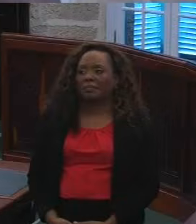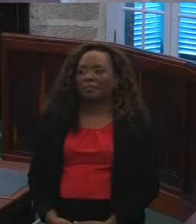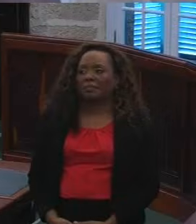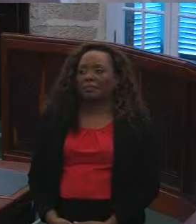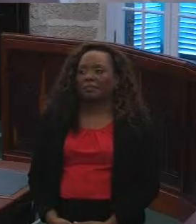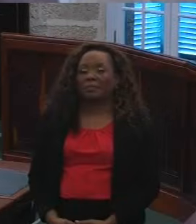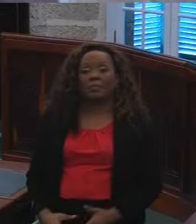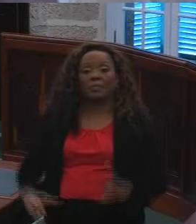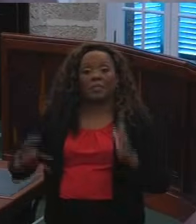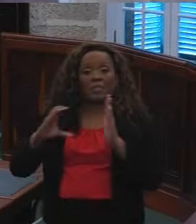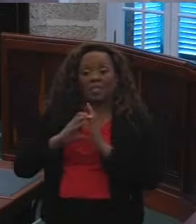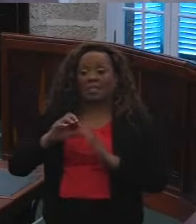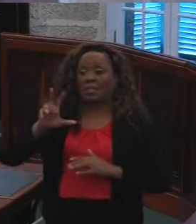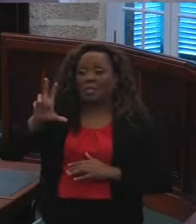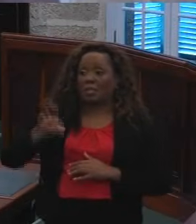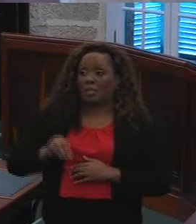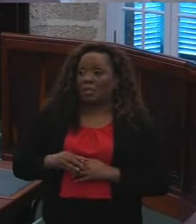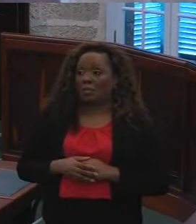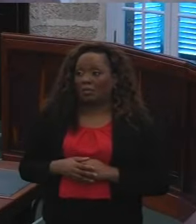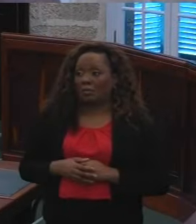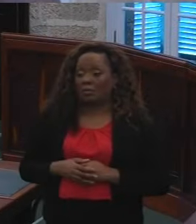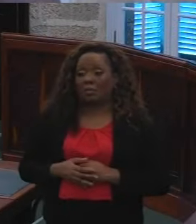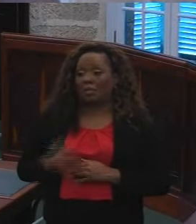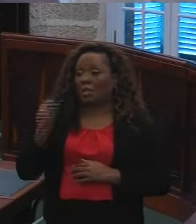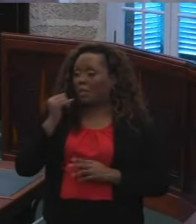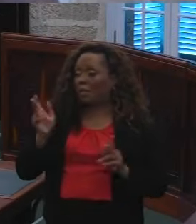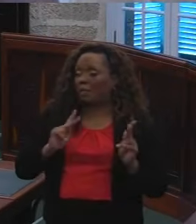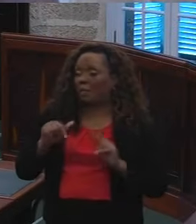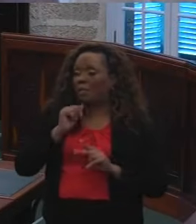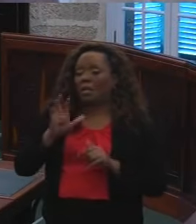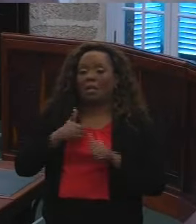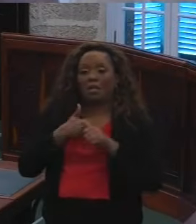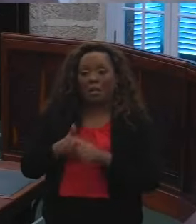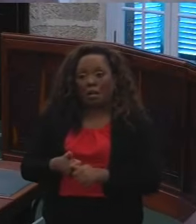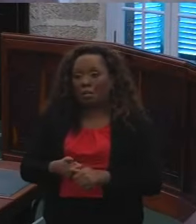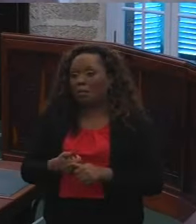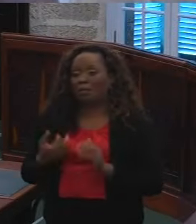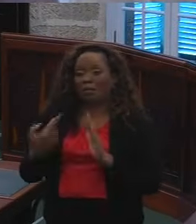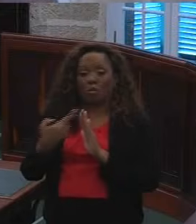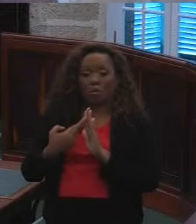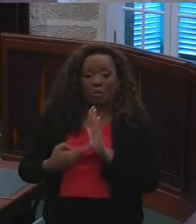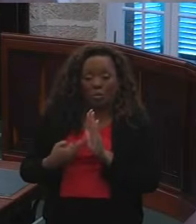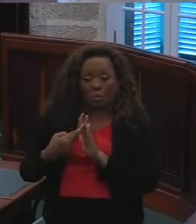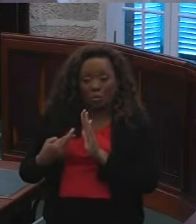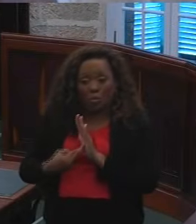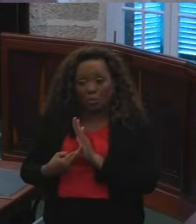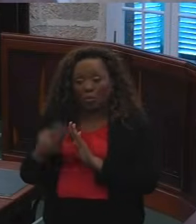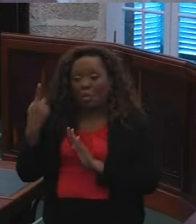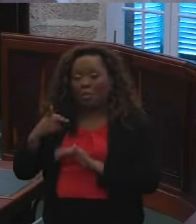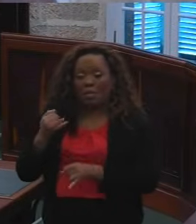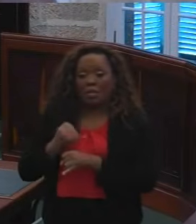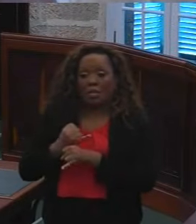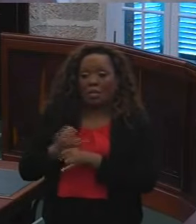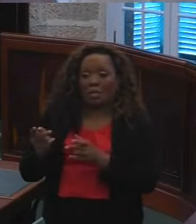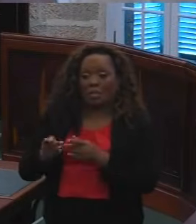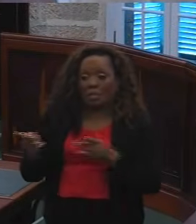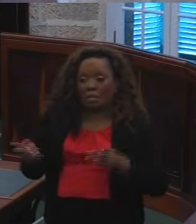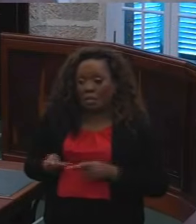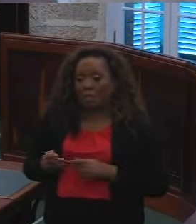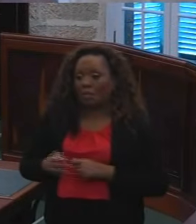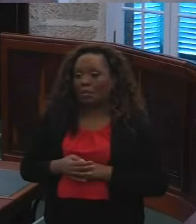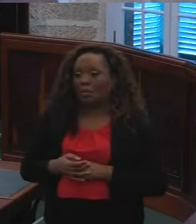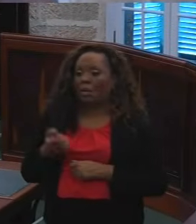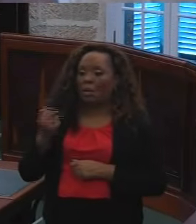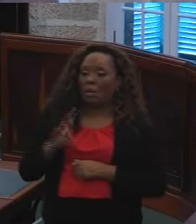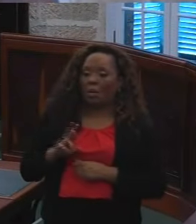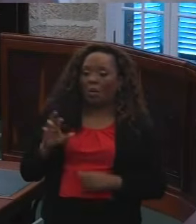Section 30 deals with non-compliance with conditions for registration of residential facilities. with provisions for suspension or,